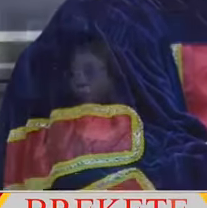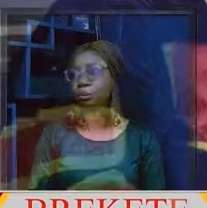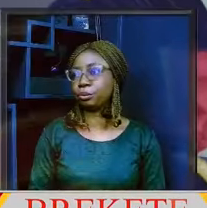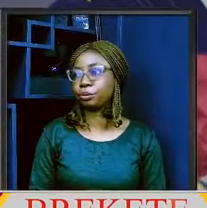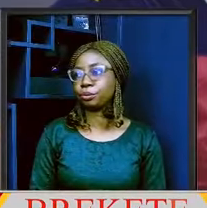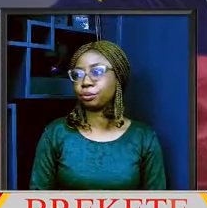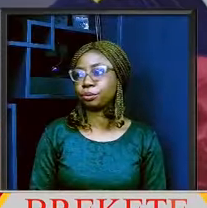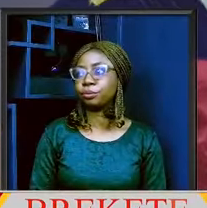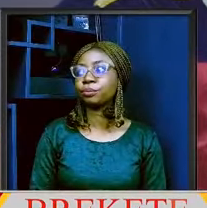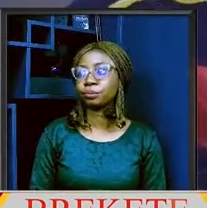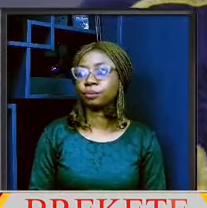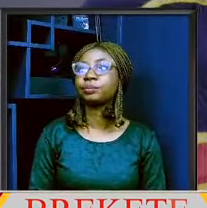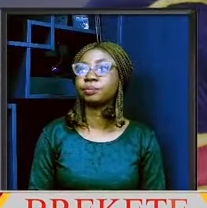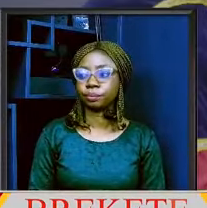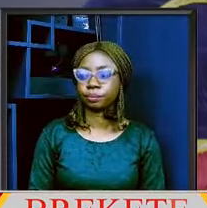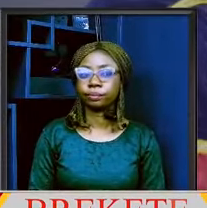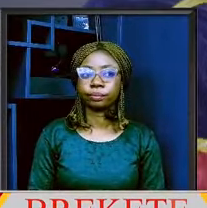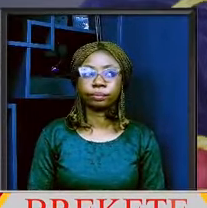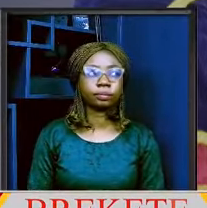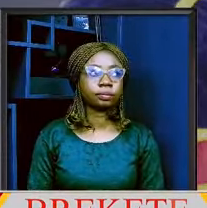Thank you, sir. Thank you, sir. Thank you, sir. Yes,